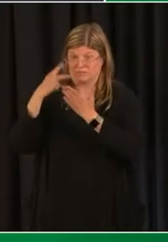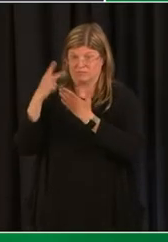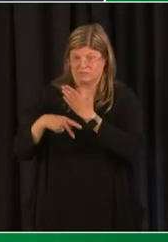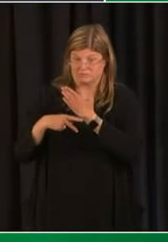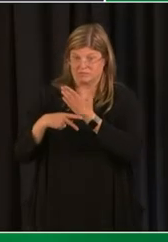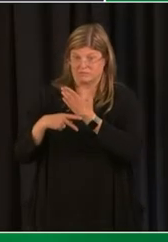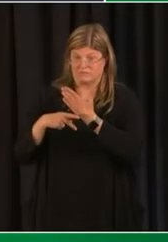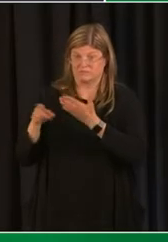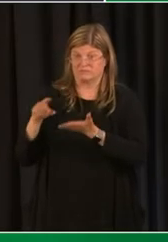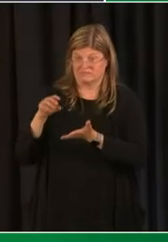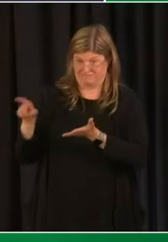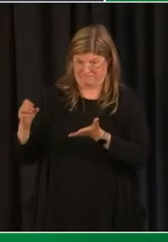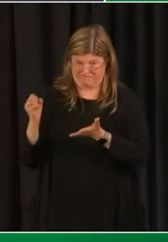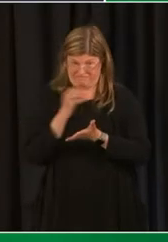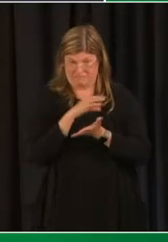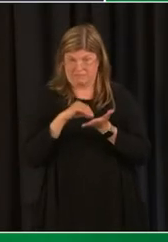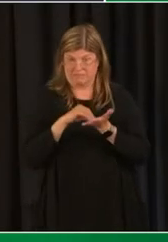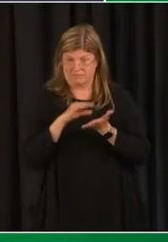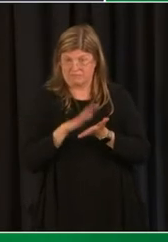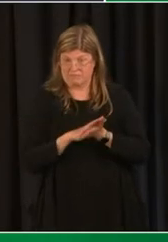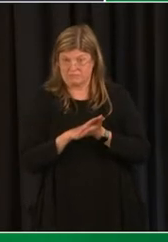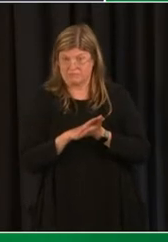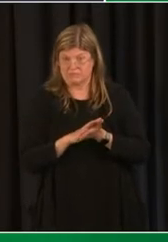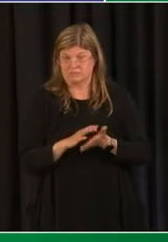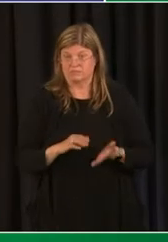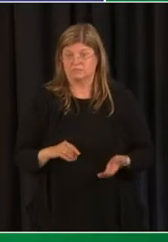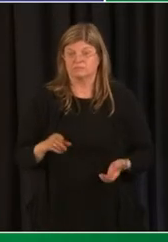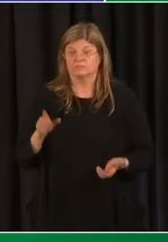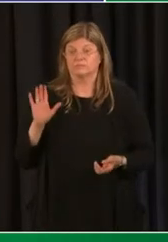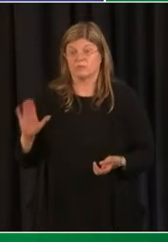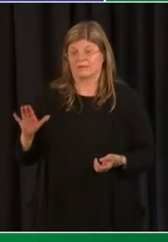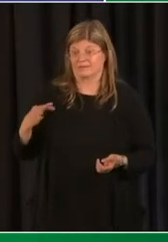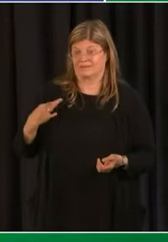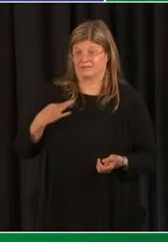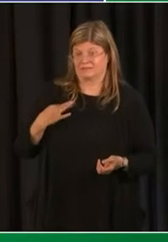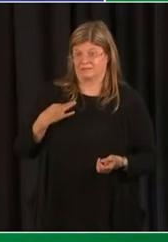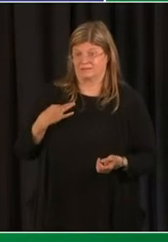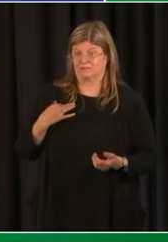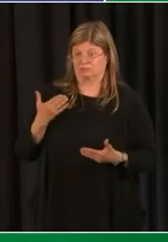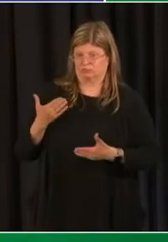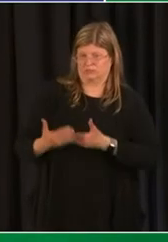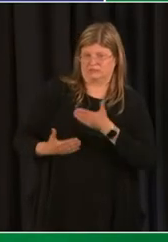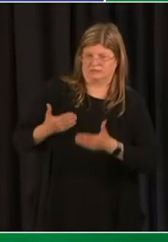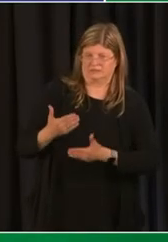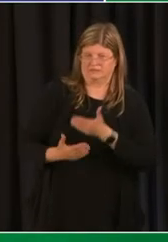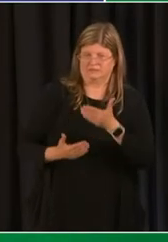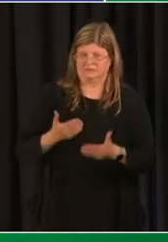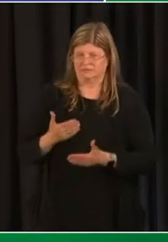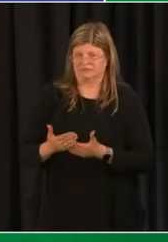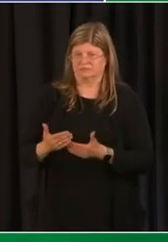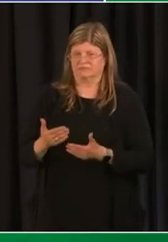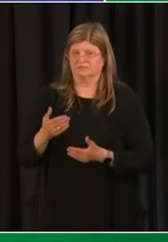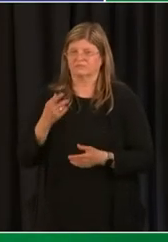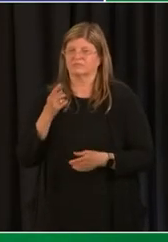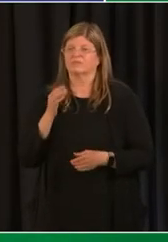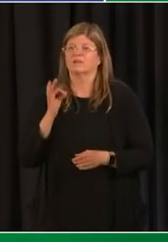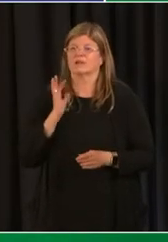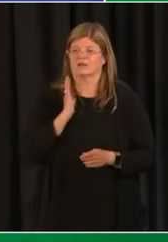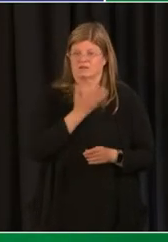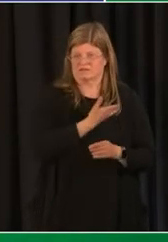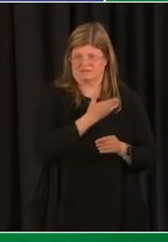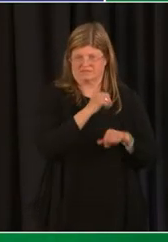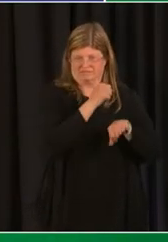submit documentation, your application is being processed at one of our